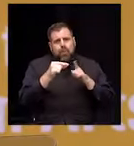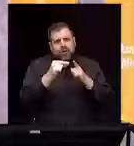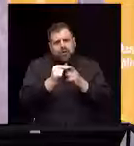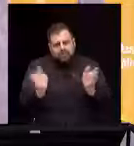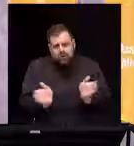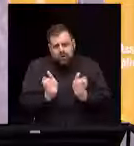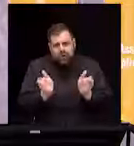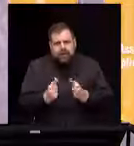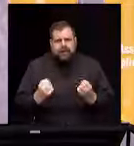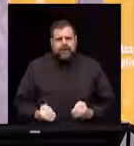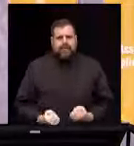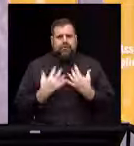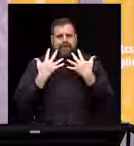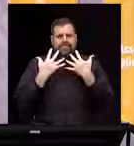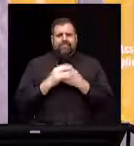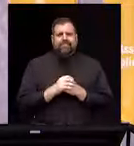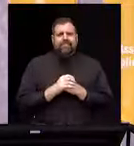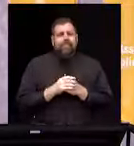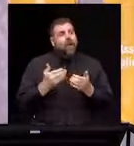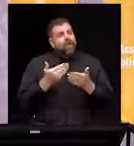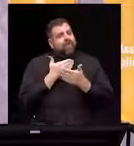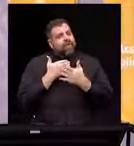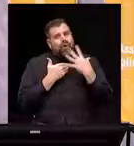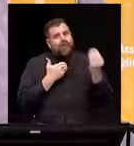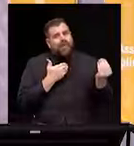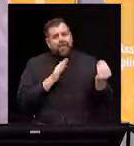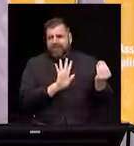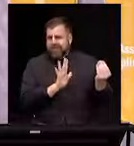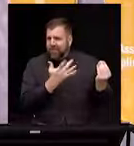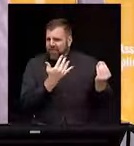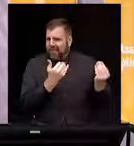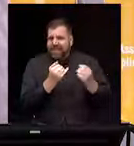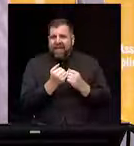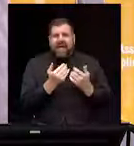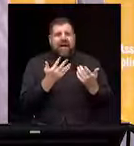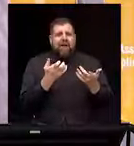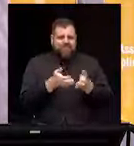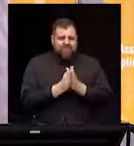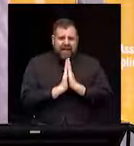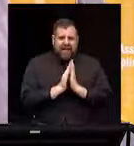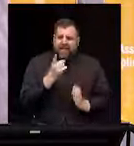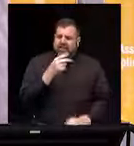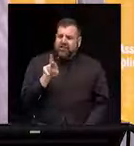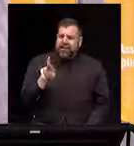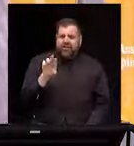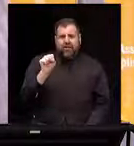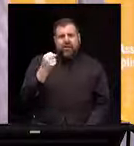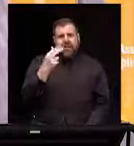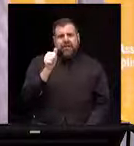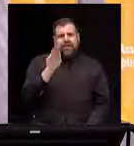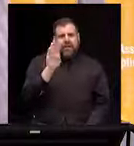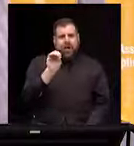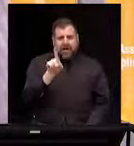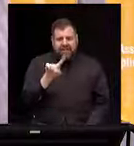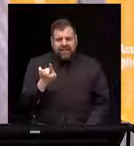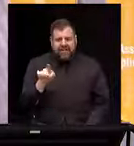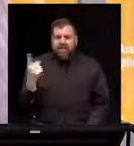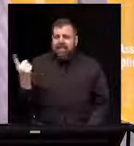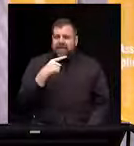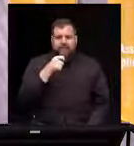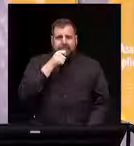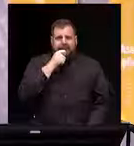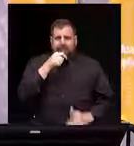and inspiration. Before you go, I want to ask Dr. Evan Shabazz to come to the microphone to make a